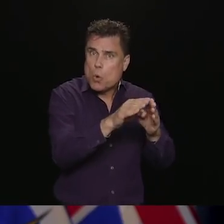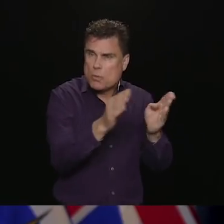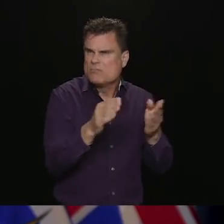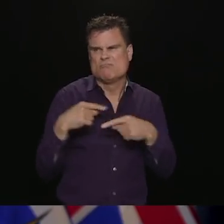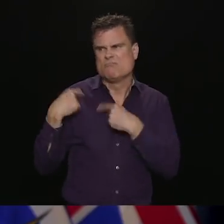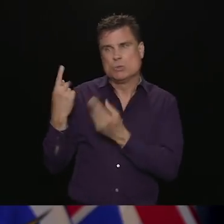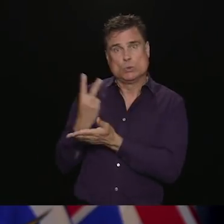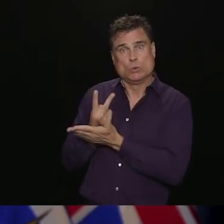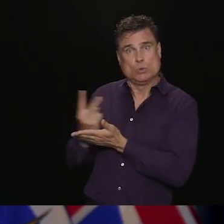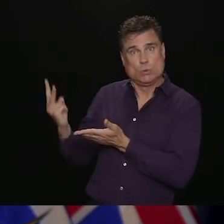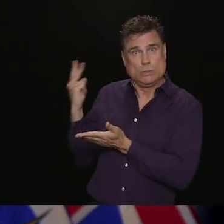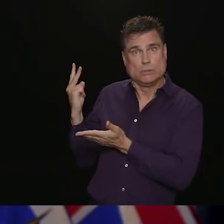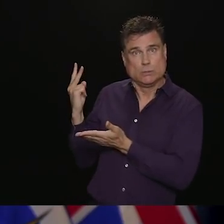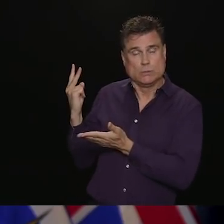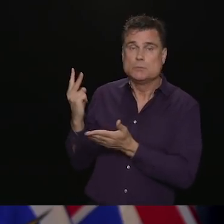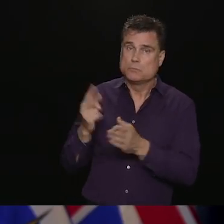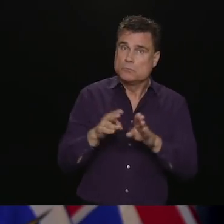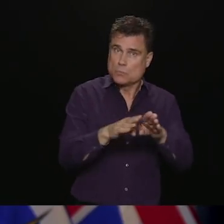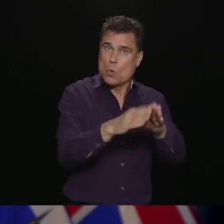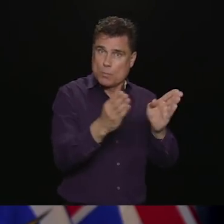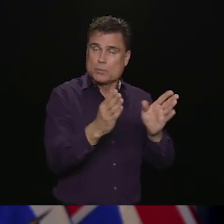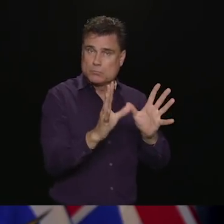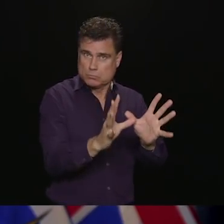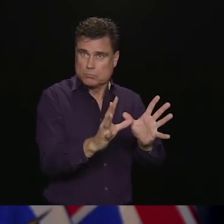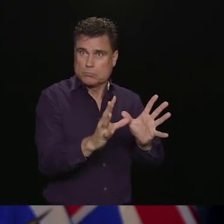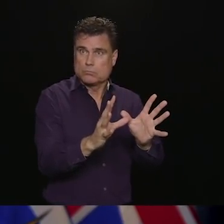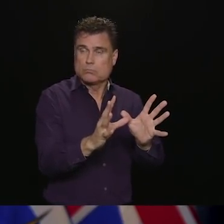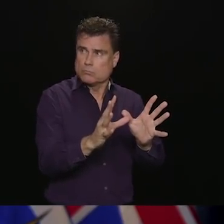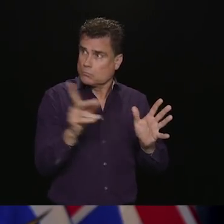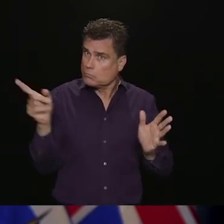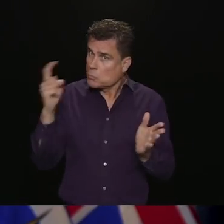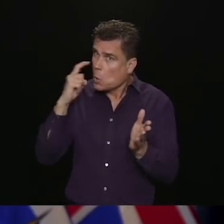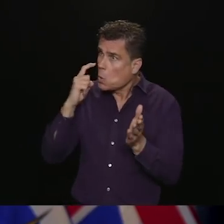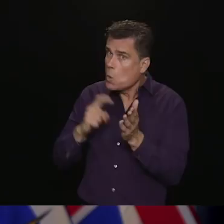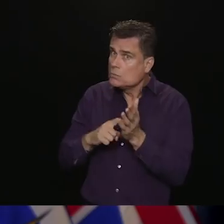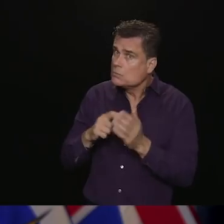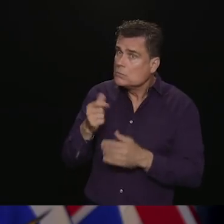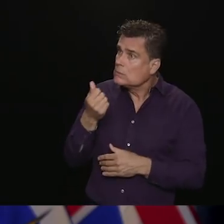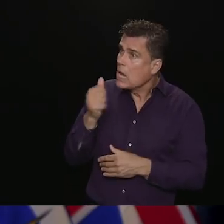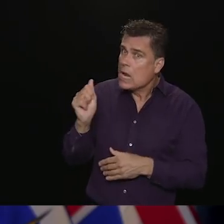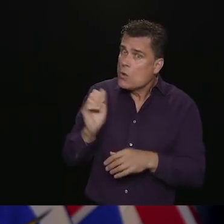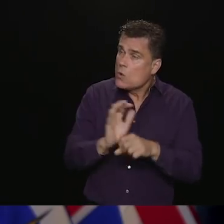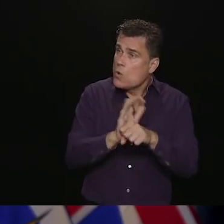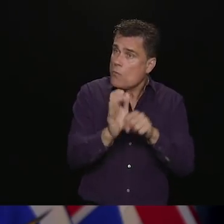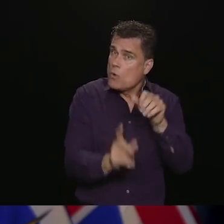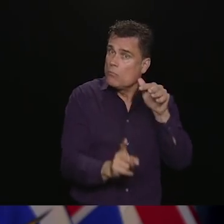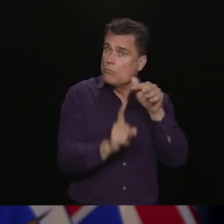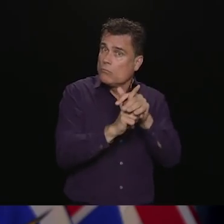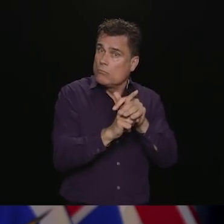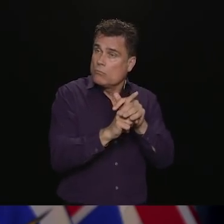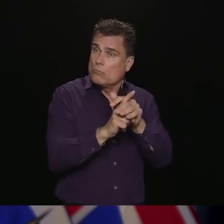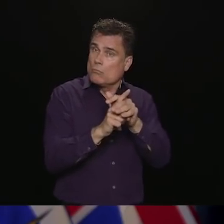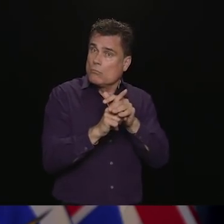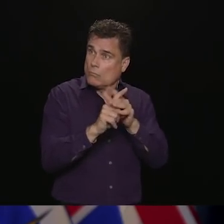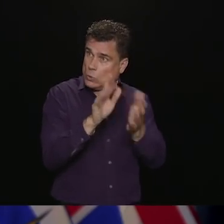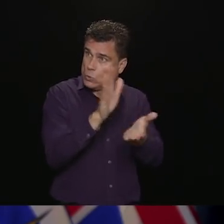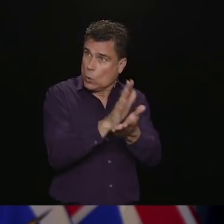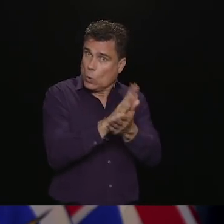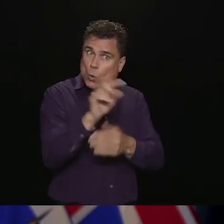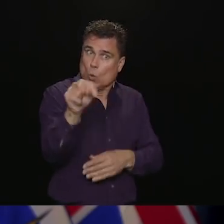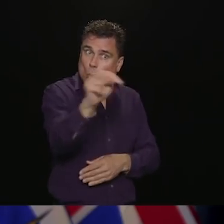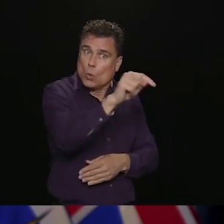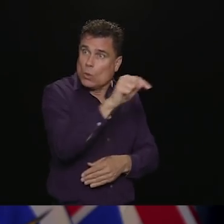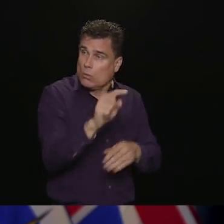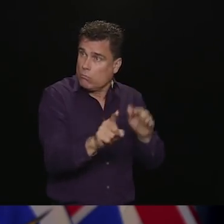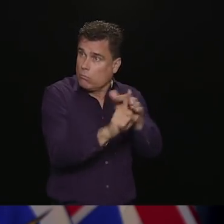any examples of COVID-19 linked to schools, and how have you thought that rollout has gone? And on another point you made